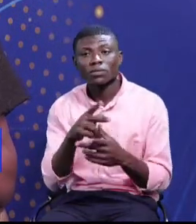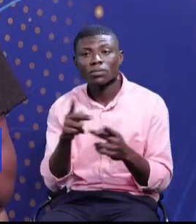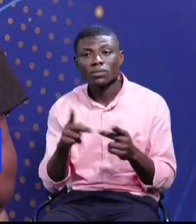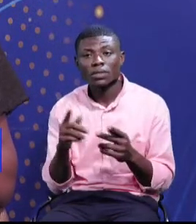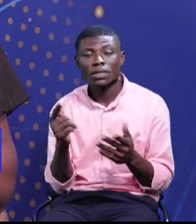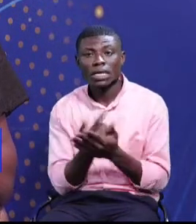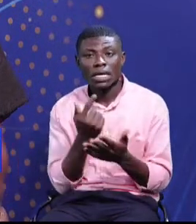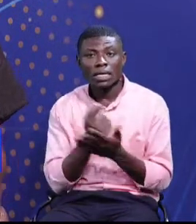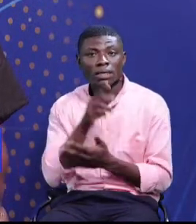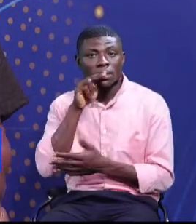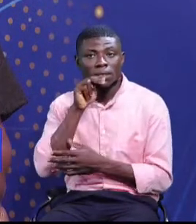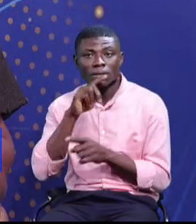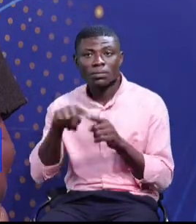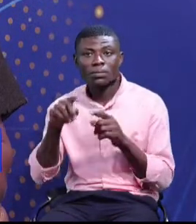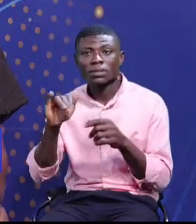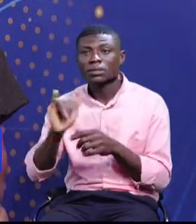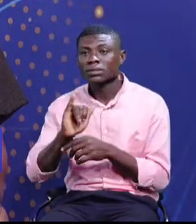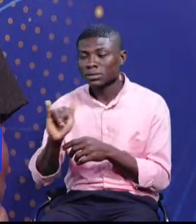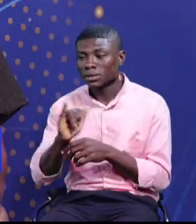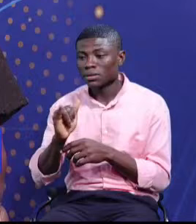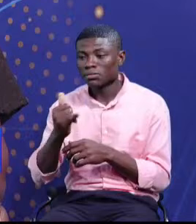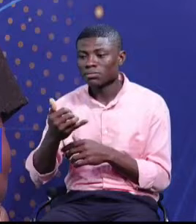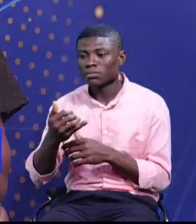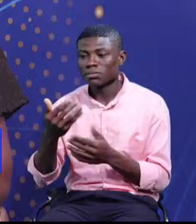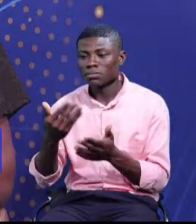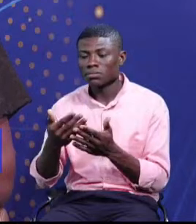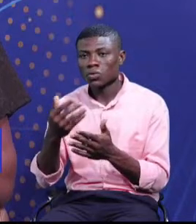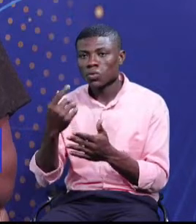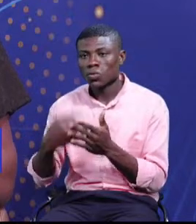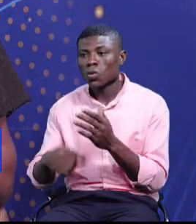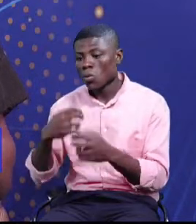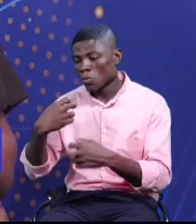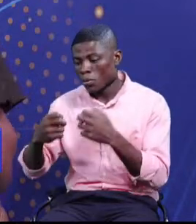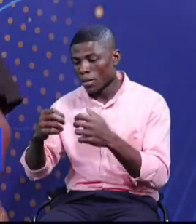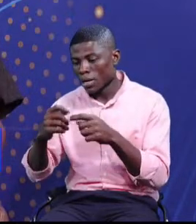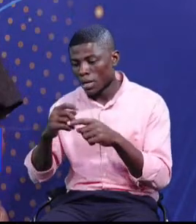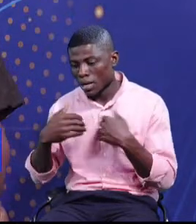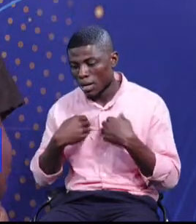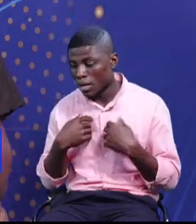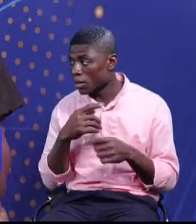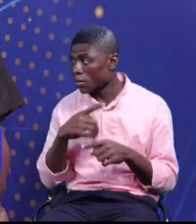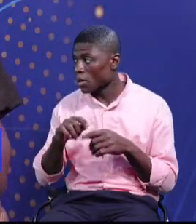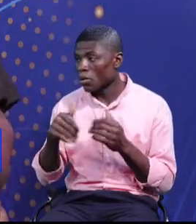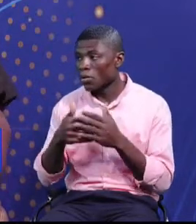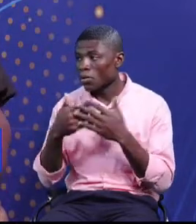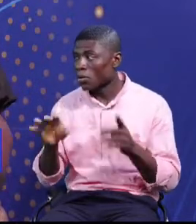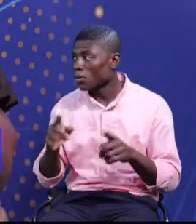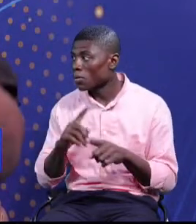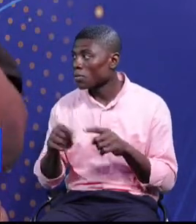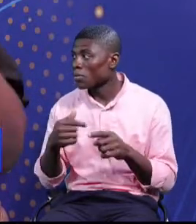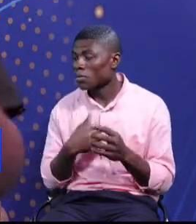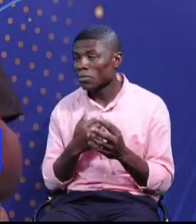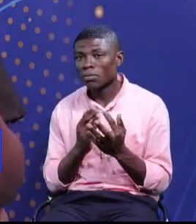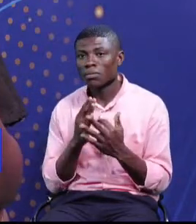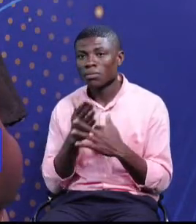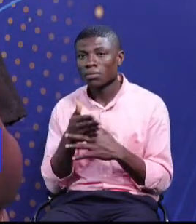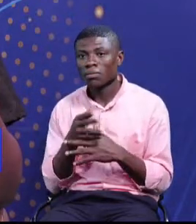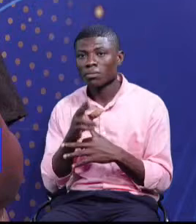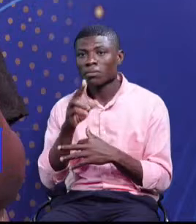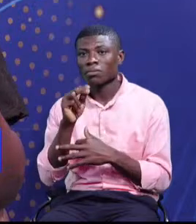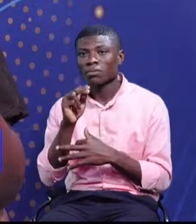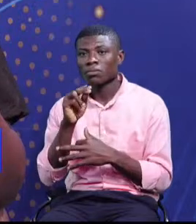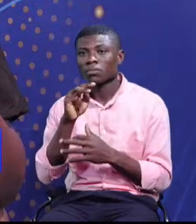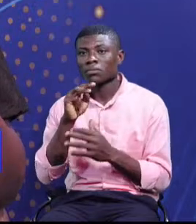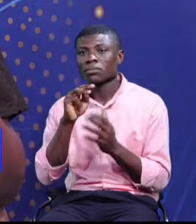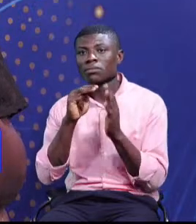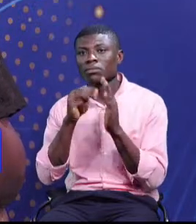or Nigeria, you're going to go through the same amount of wahala. But in the end, you'll have access to a 30 million